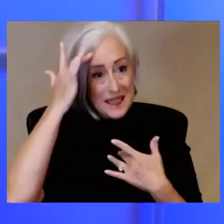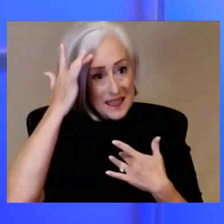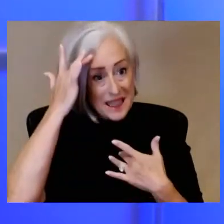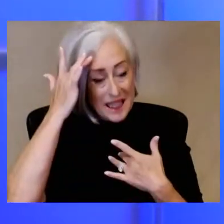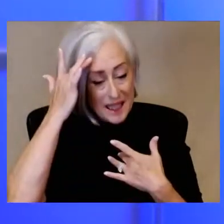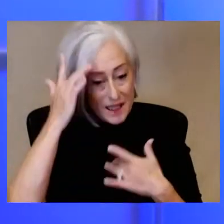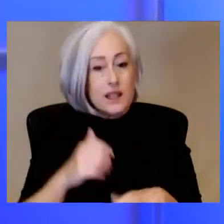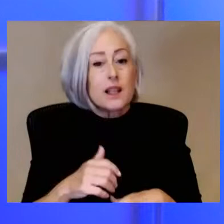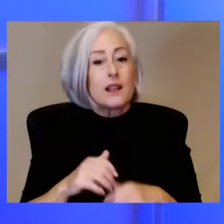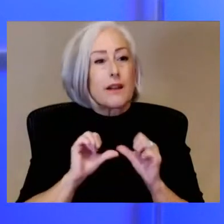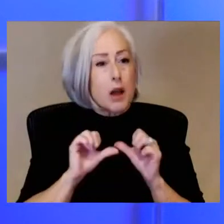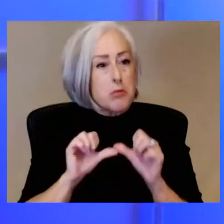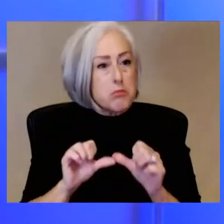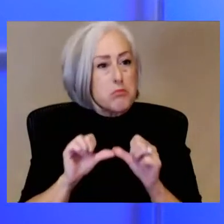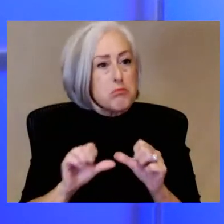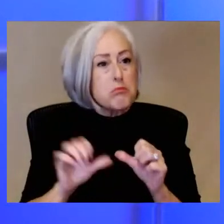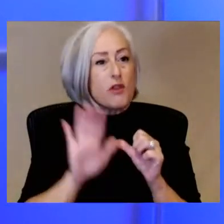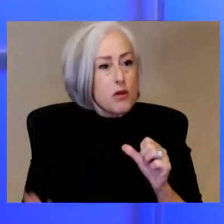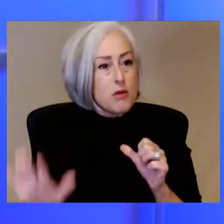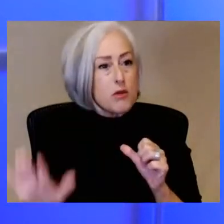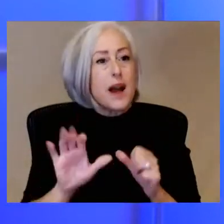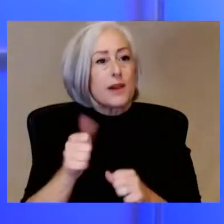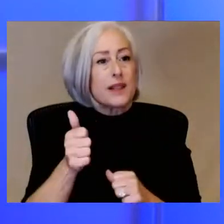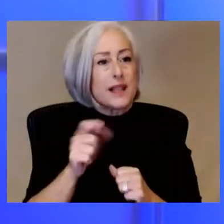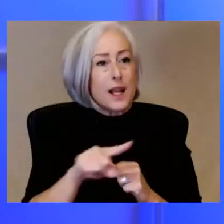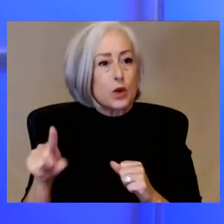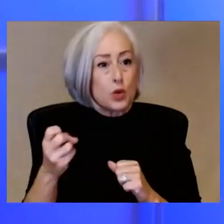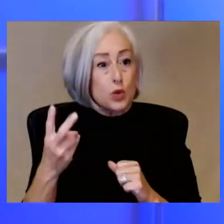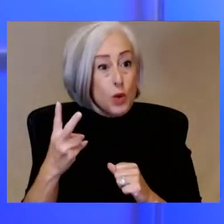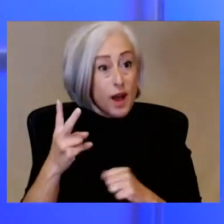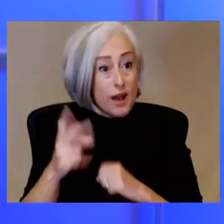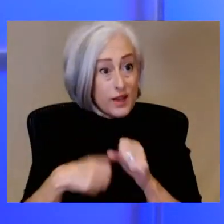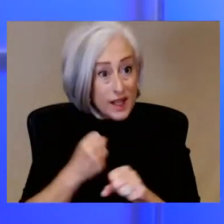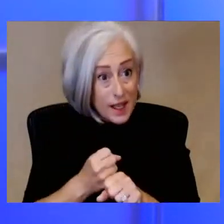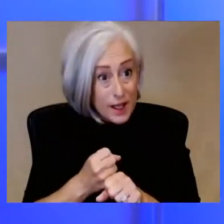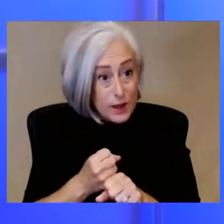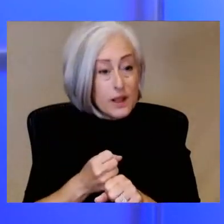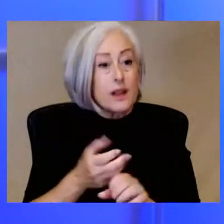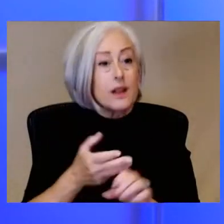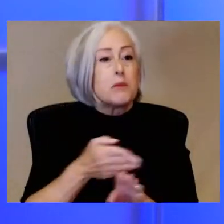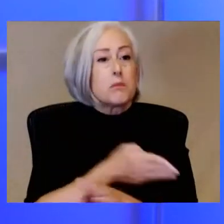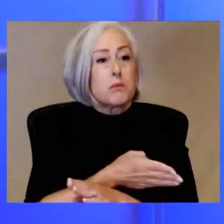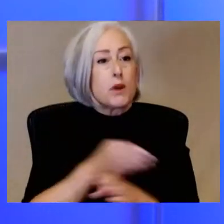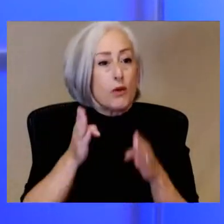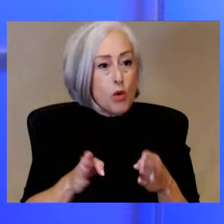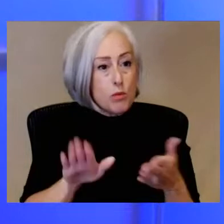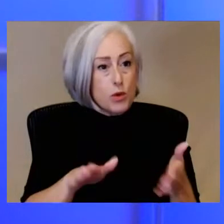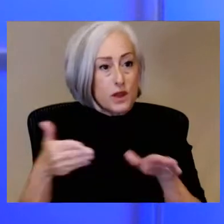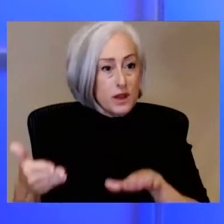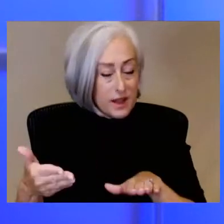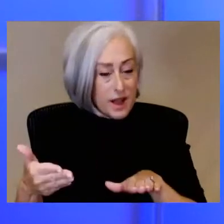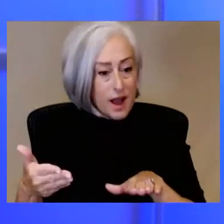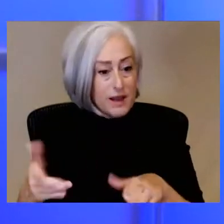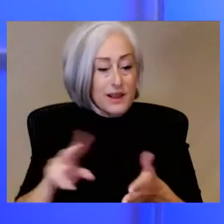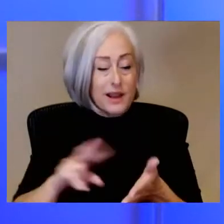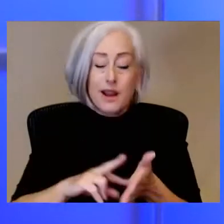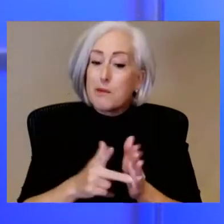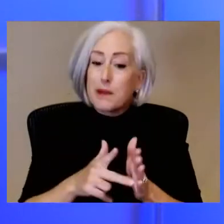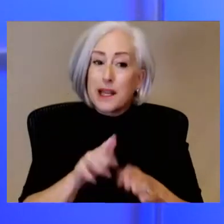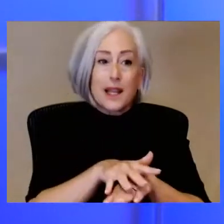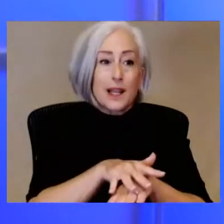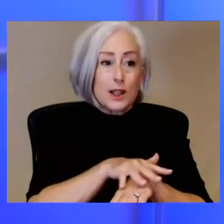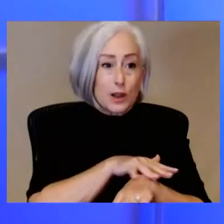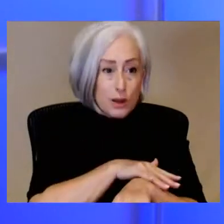10 to 12 years until somebody dies. So it's a slowly progressive disease that just moves